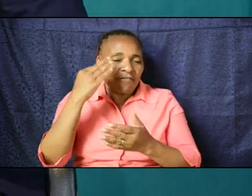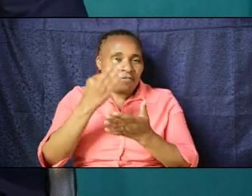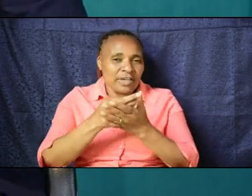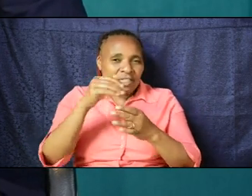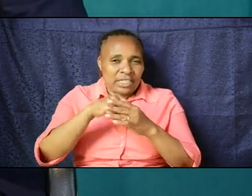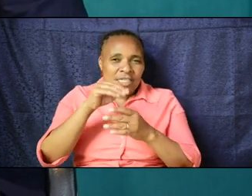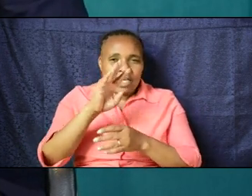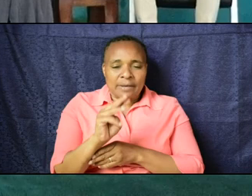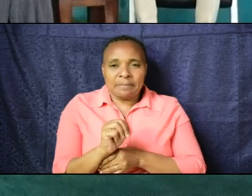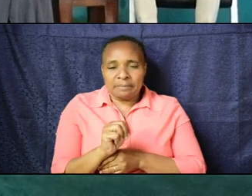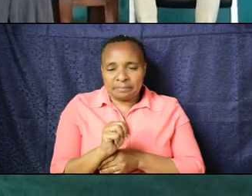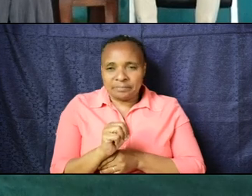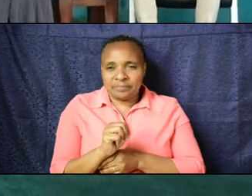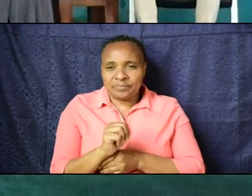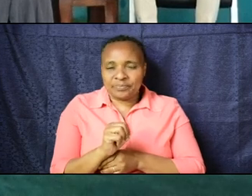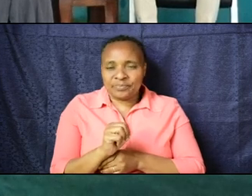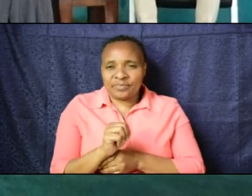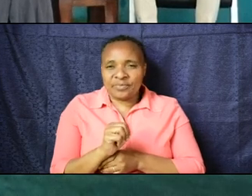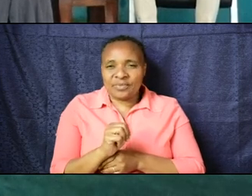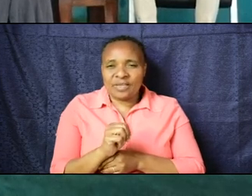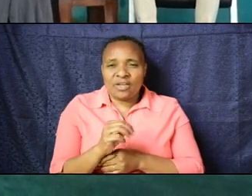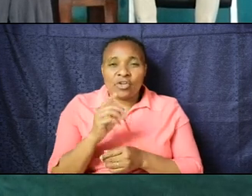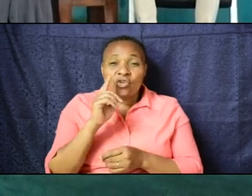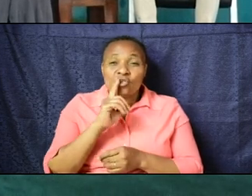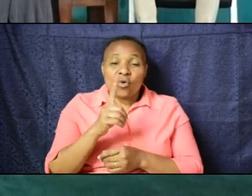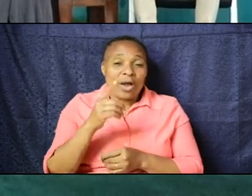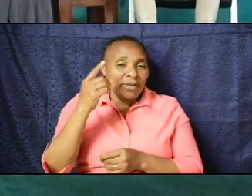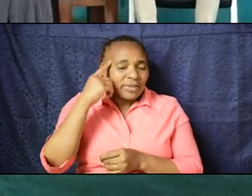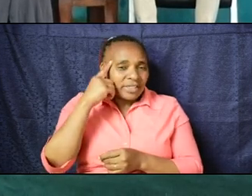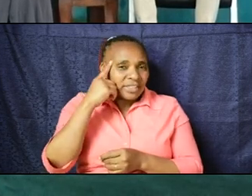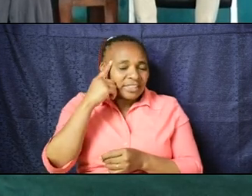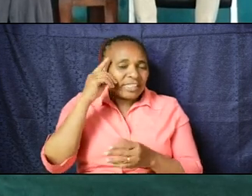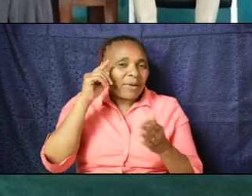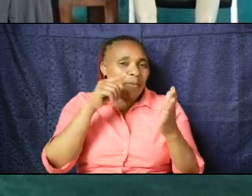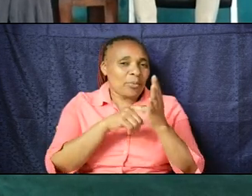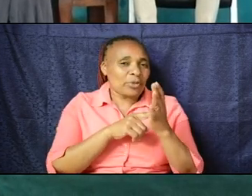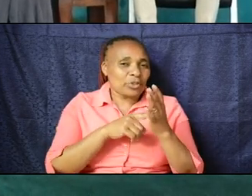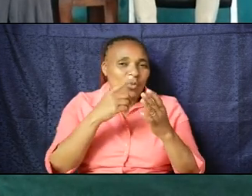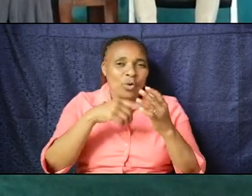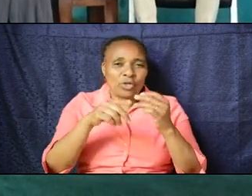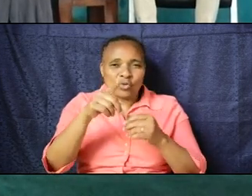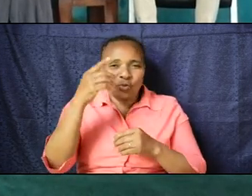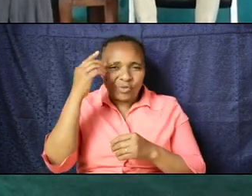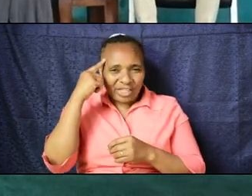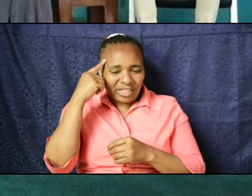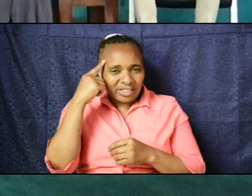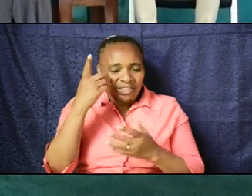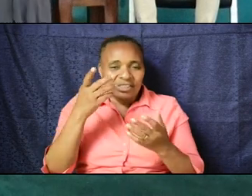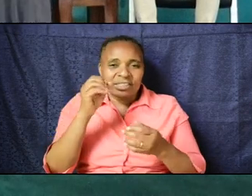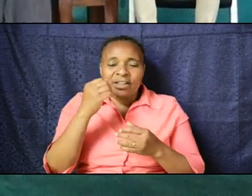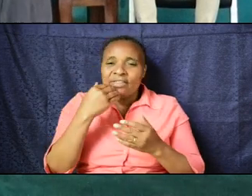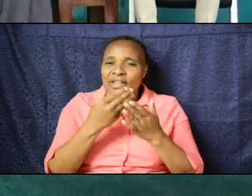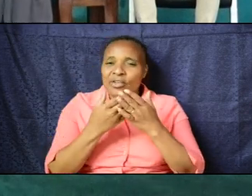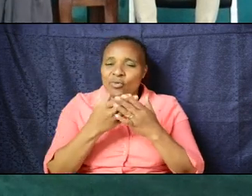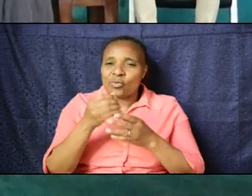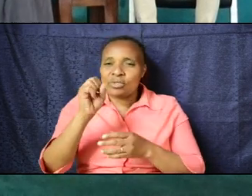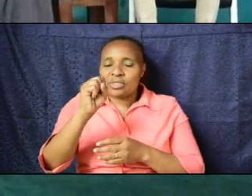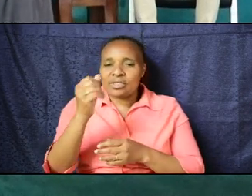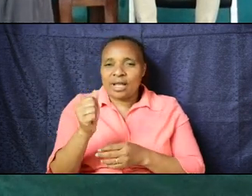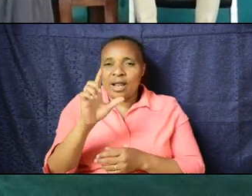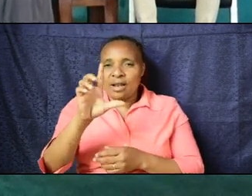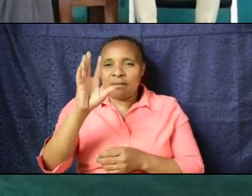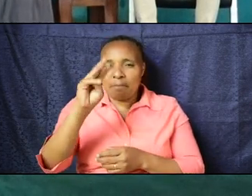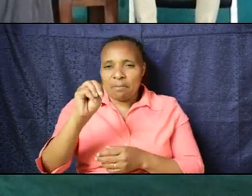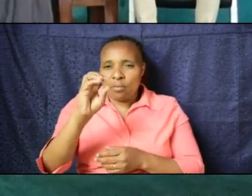Him. Amen. Amen. So I think the whole point of the What Do You Think section, thank you, Salmon, for taking us through that,